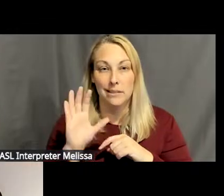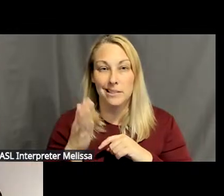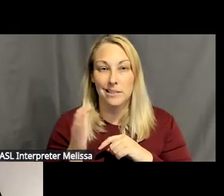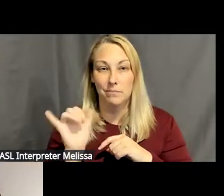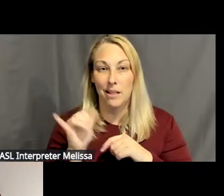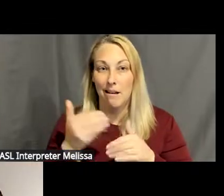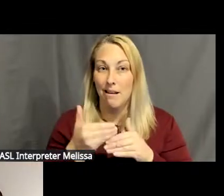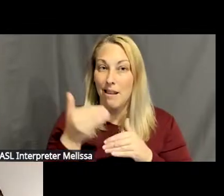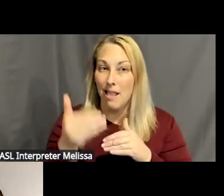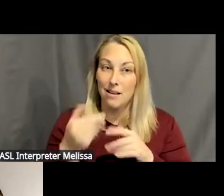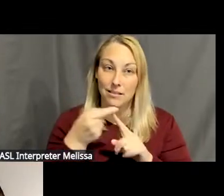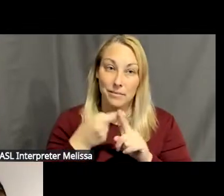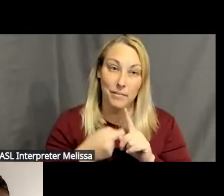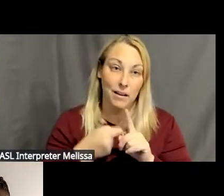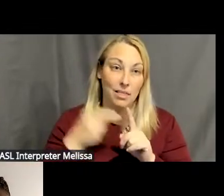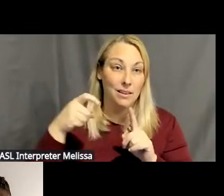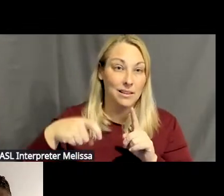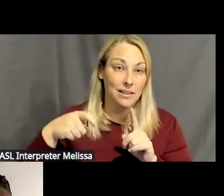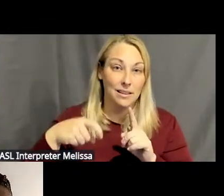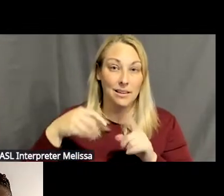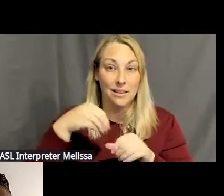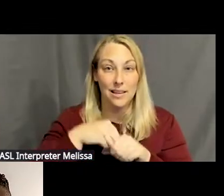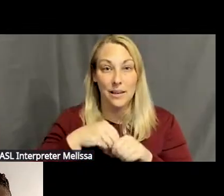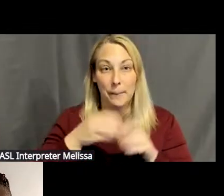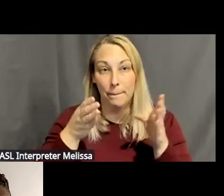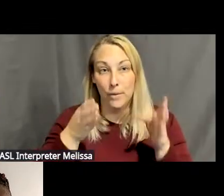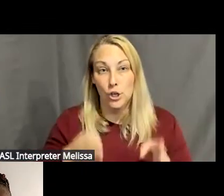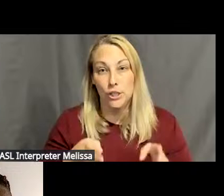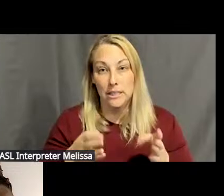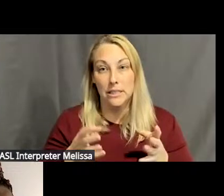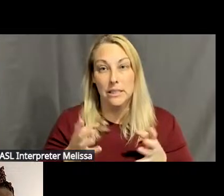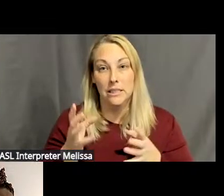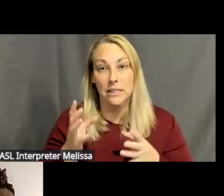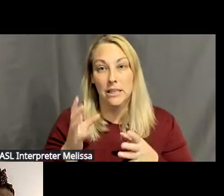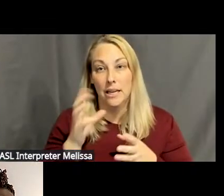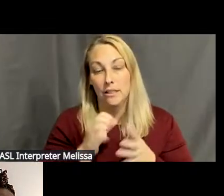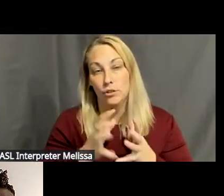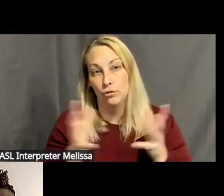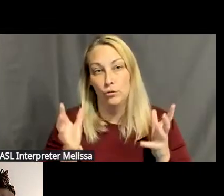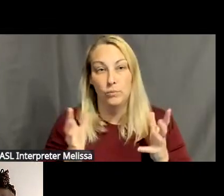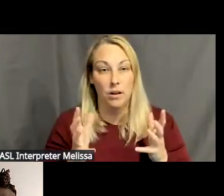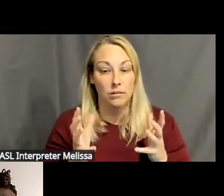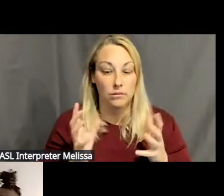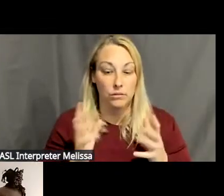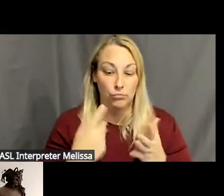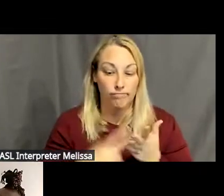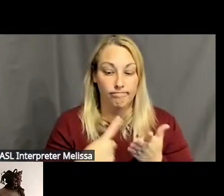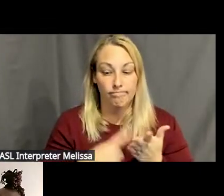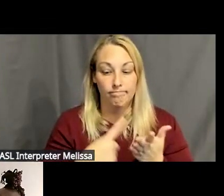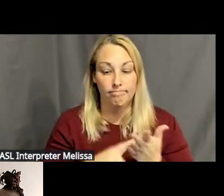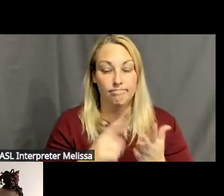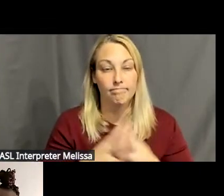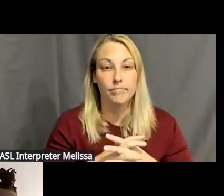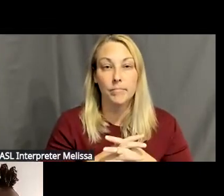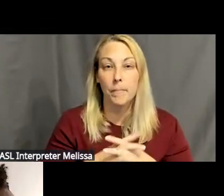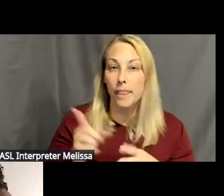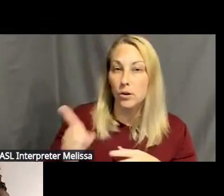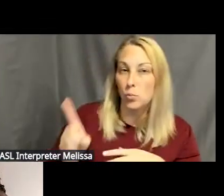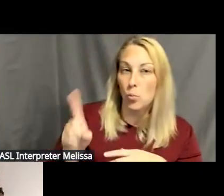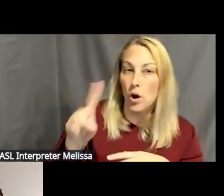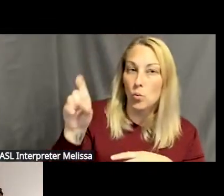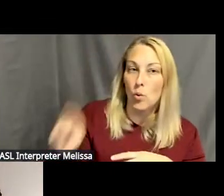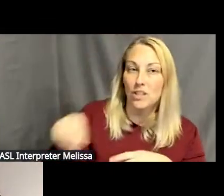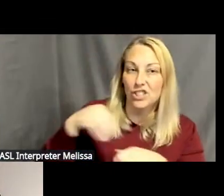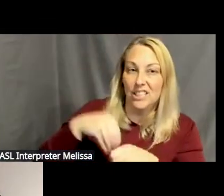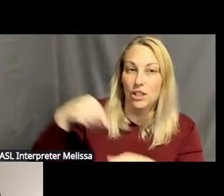I guess it's just too much smoke for them to talk about. Hi, Commissioner. There is a question in the Q&A